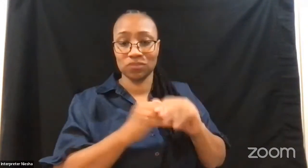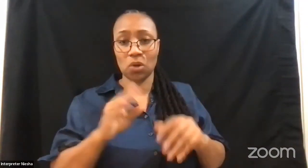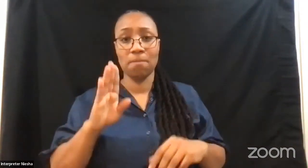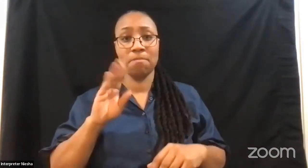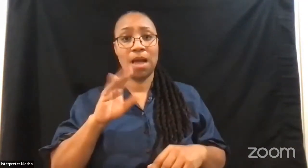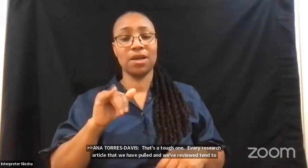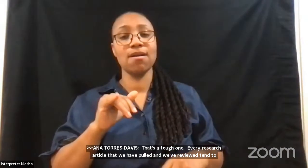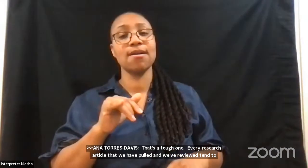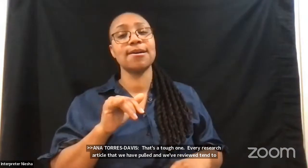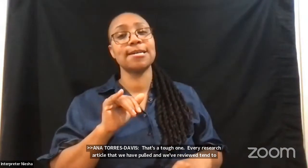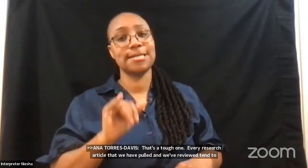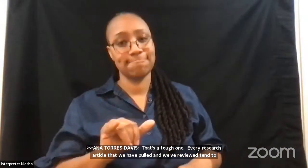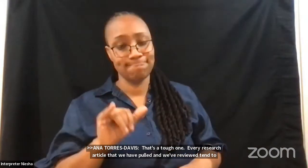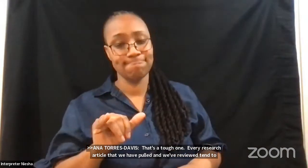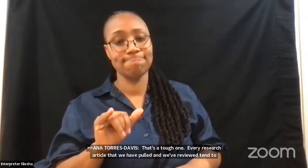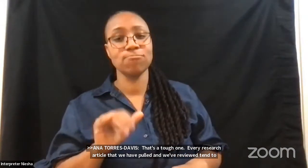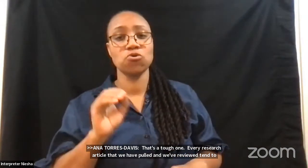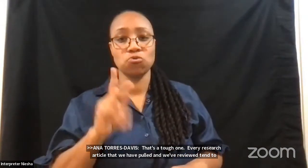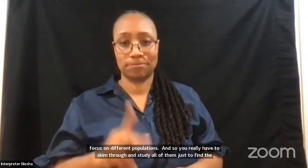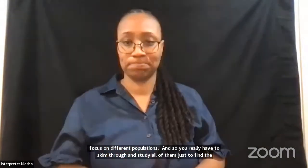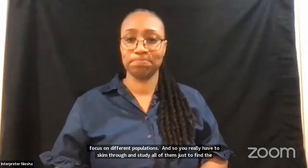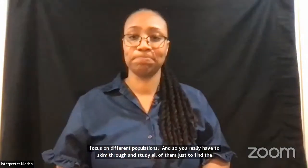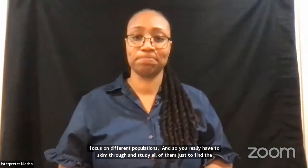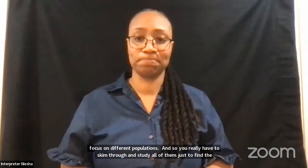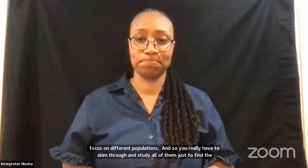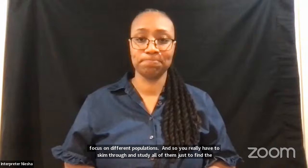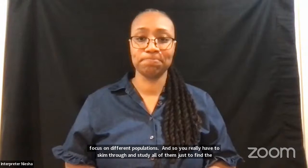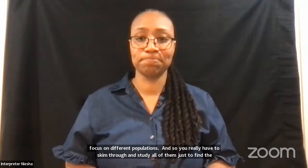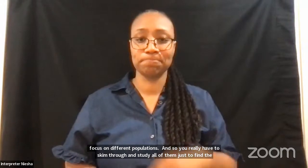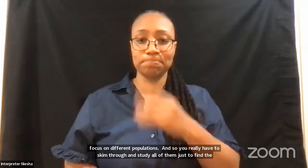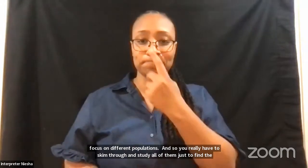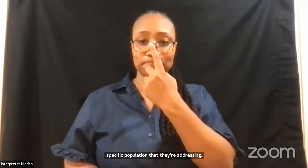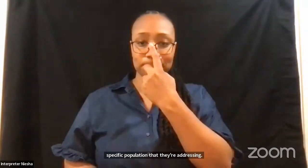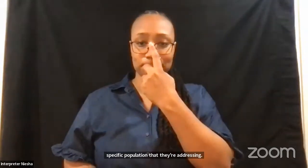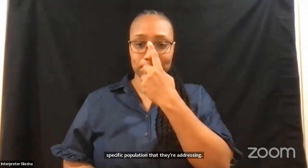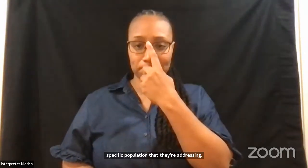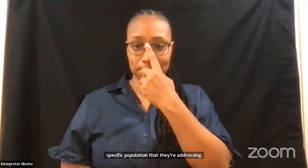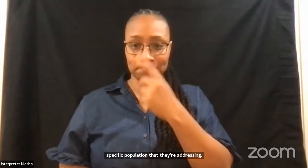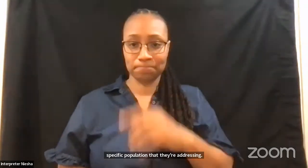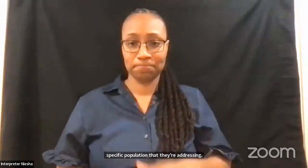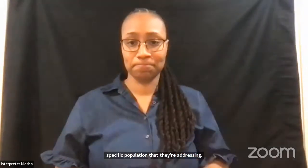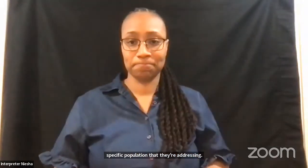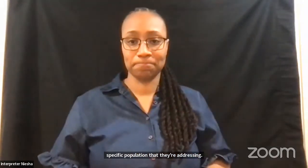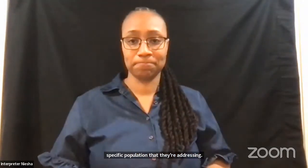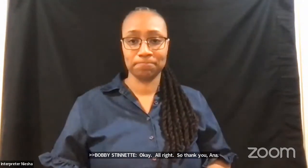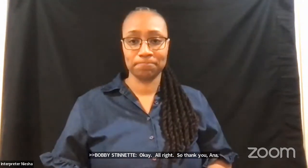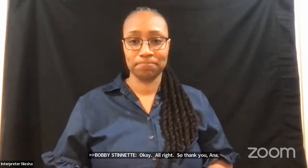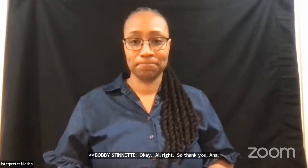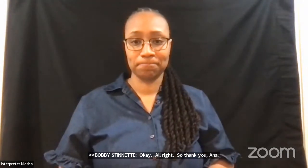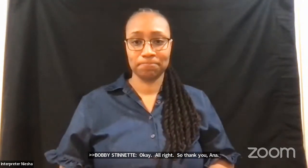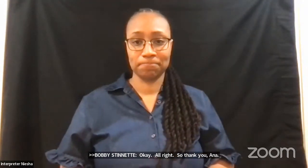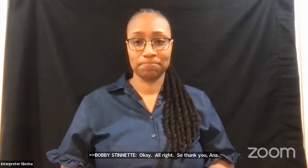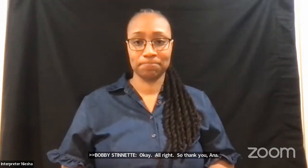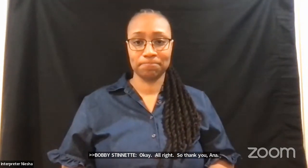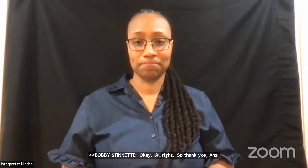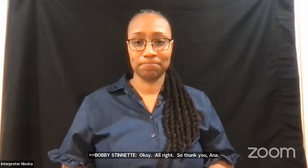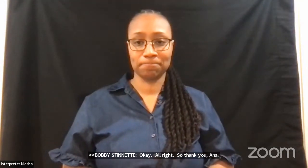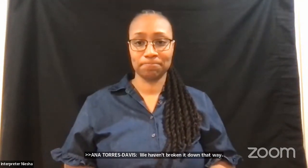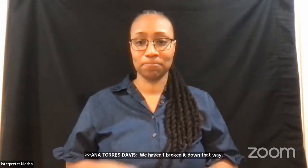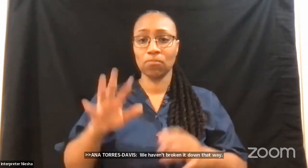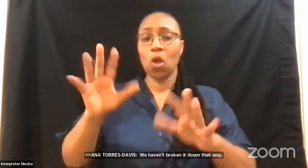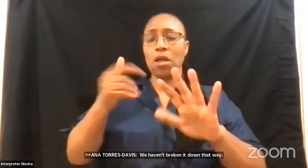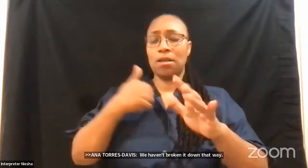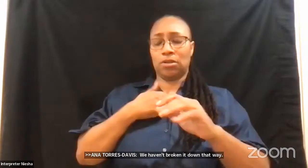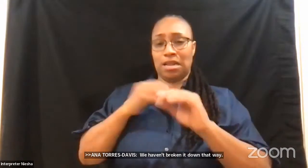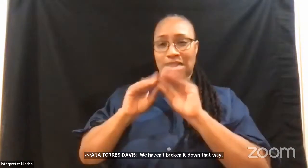All right, so thank you, Anna. But So we haven't broken it down that way. you haven't, okay. Got